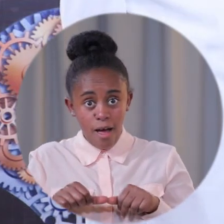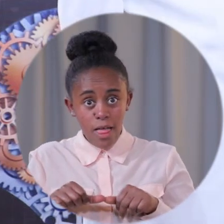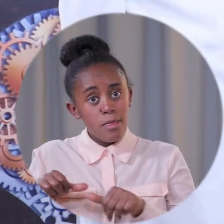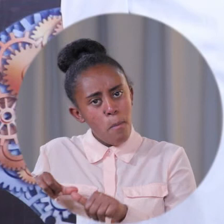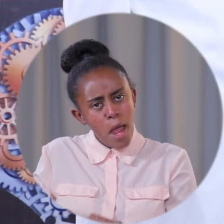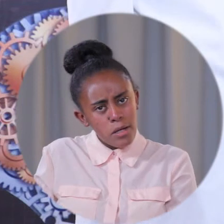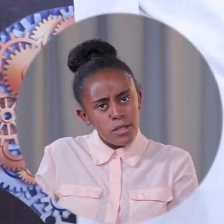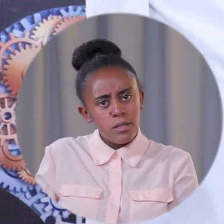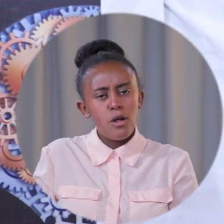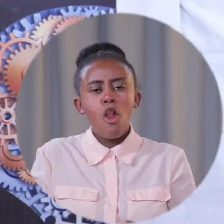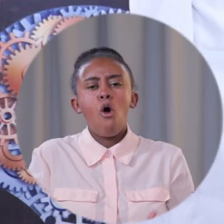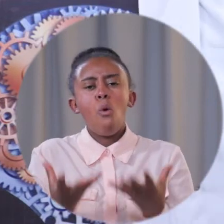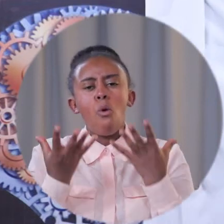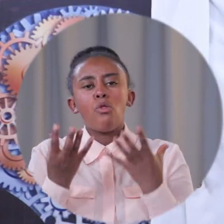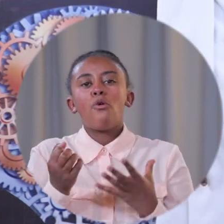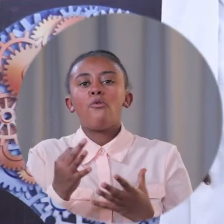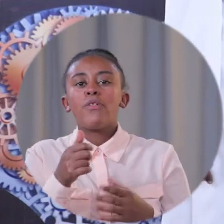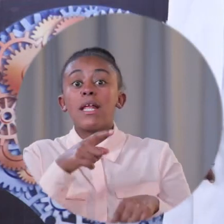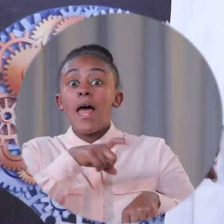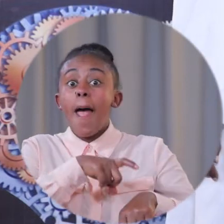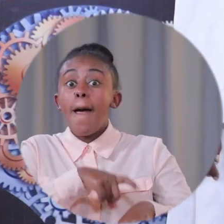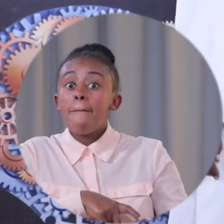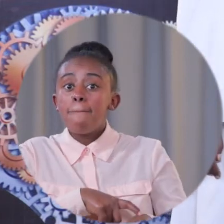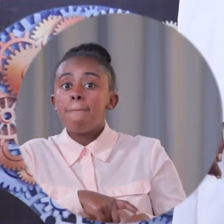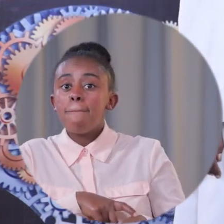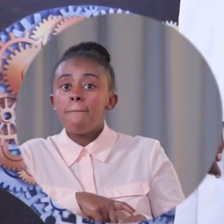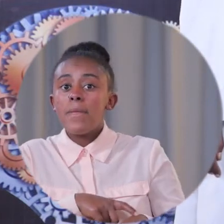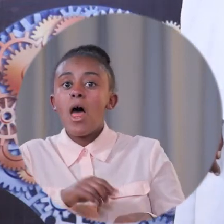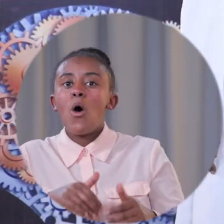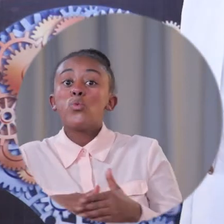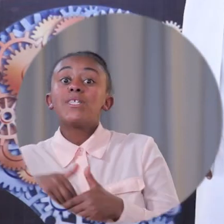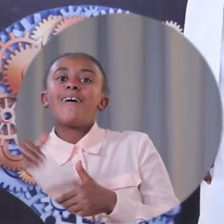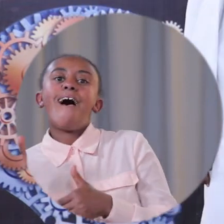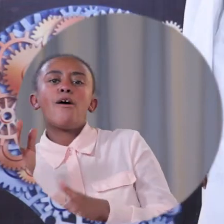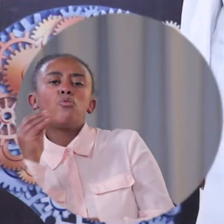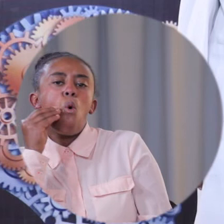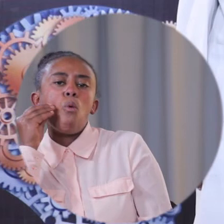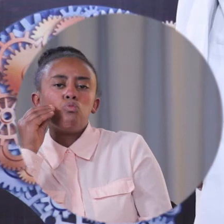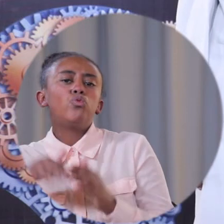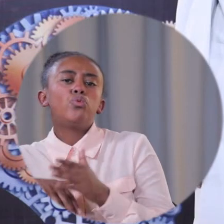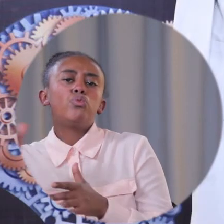spend a lot of their time outside their homes.